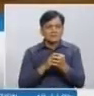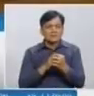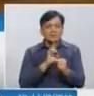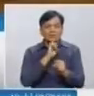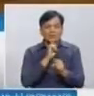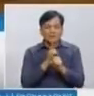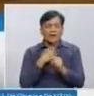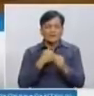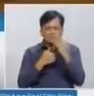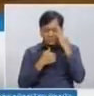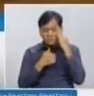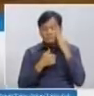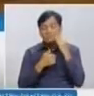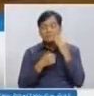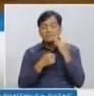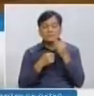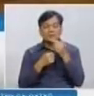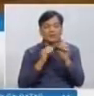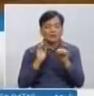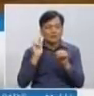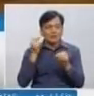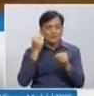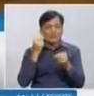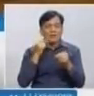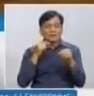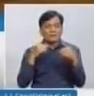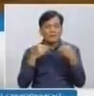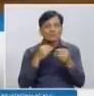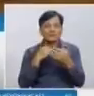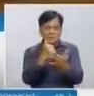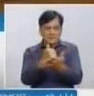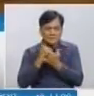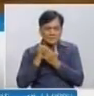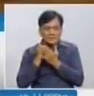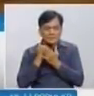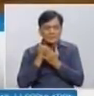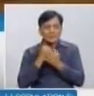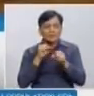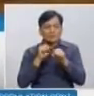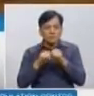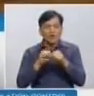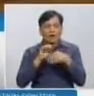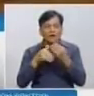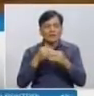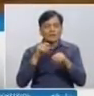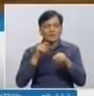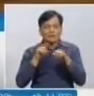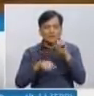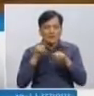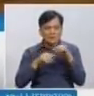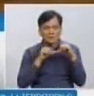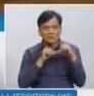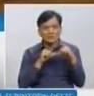is why I appeal to you to help me in my cause so that our friendship